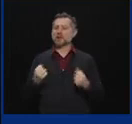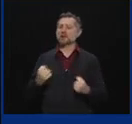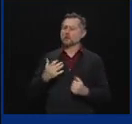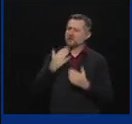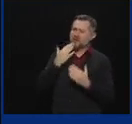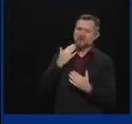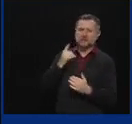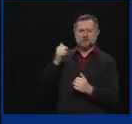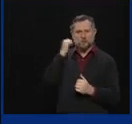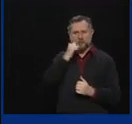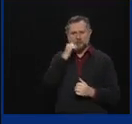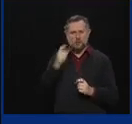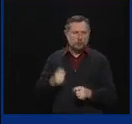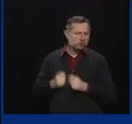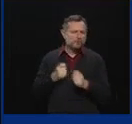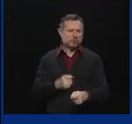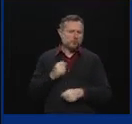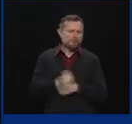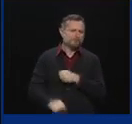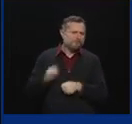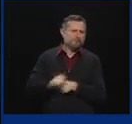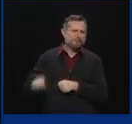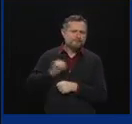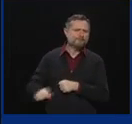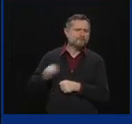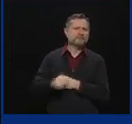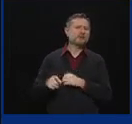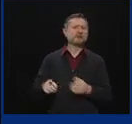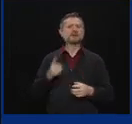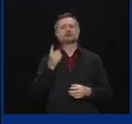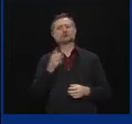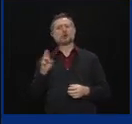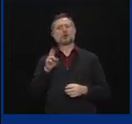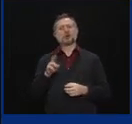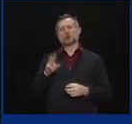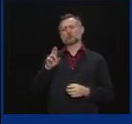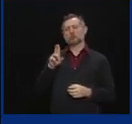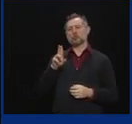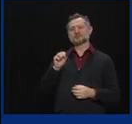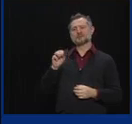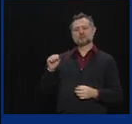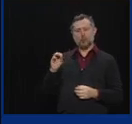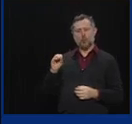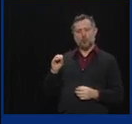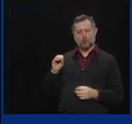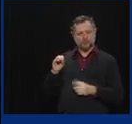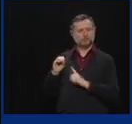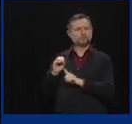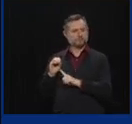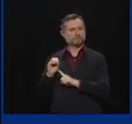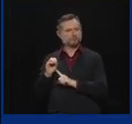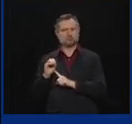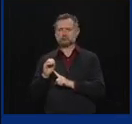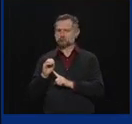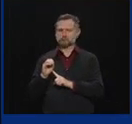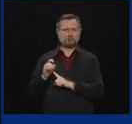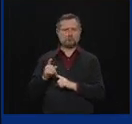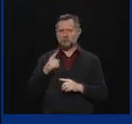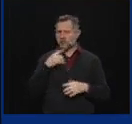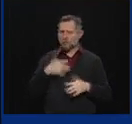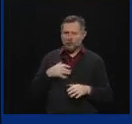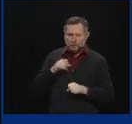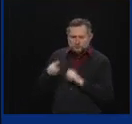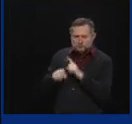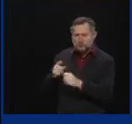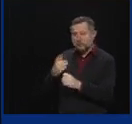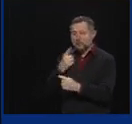contributions. I know Dr. Thomas Russo, who's becoming quite the authority and has been answering a lot of questions and has been a tremendous resource